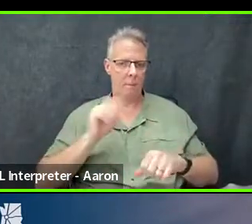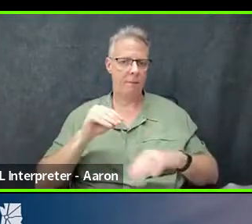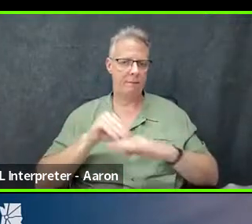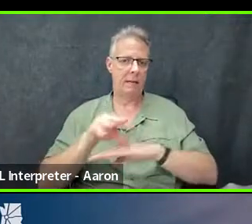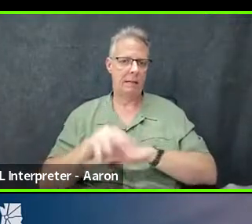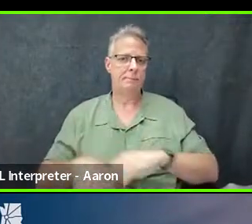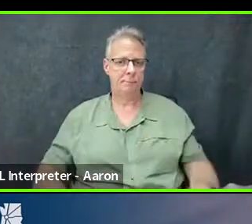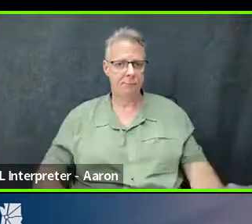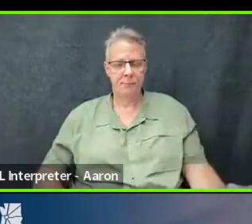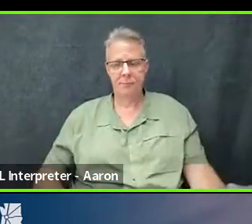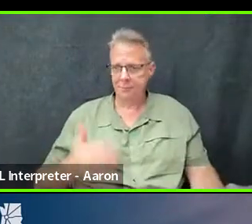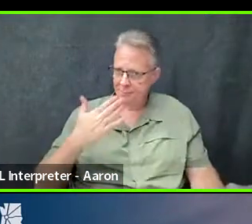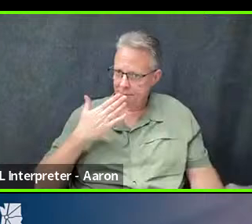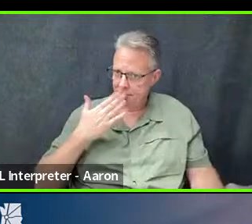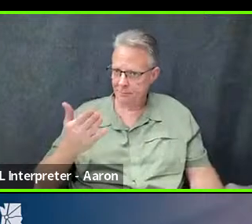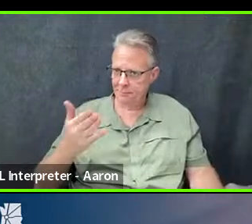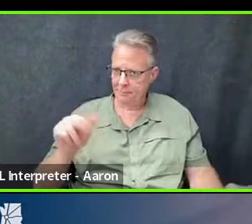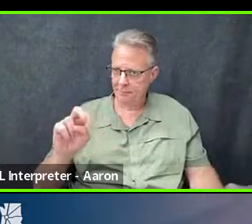Thank you, Angela.